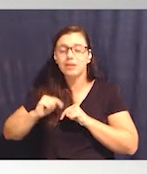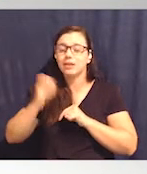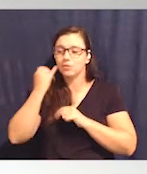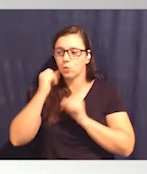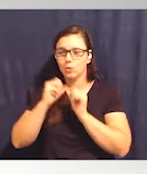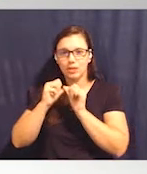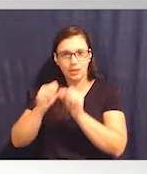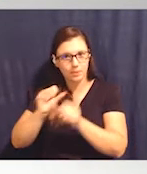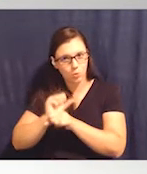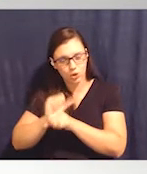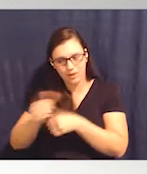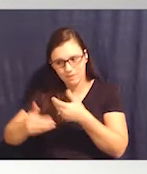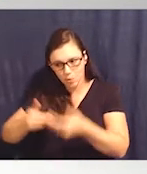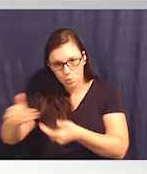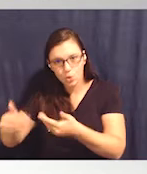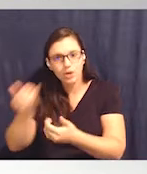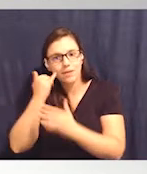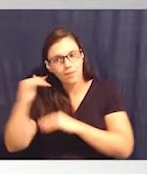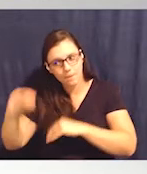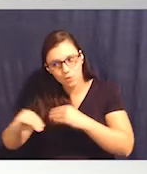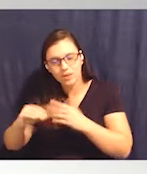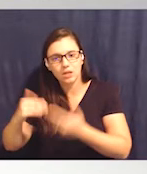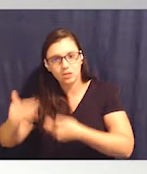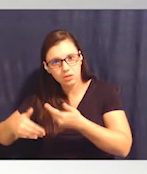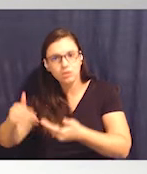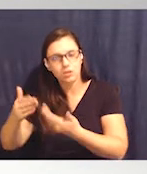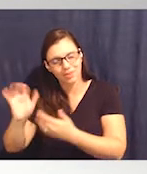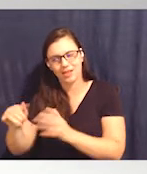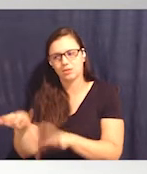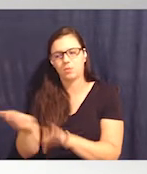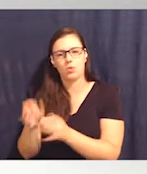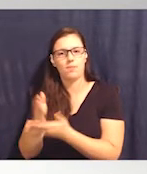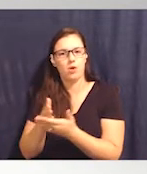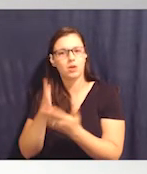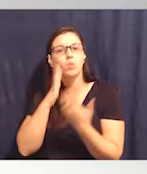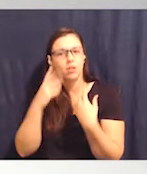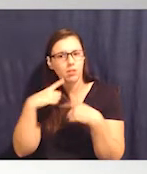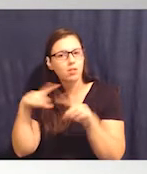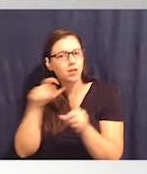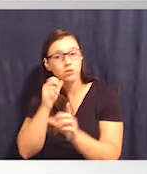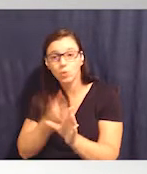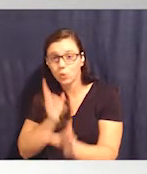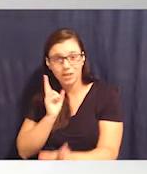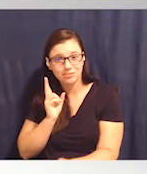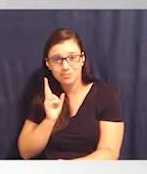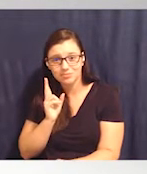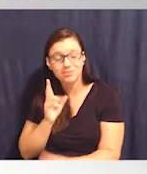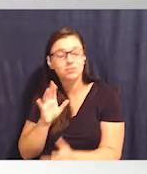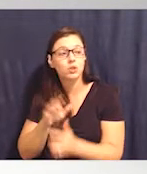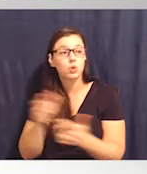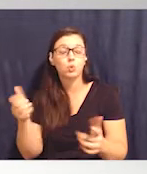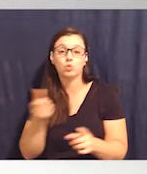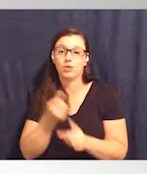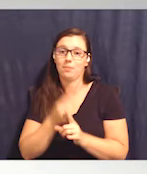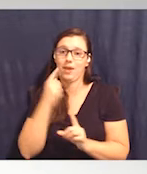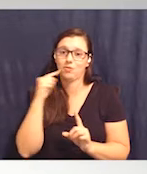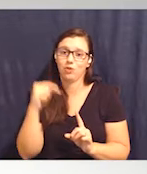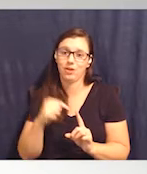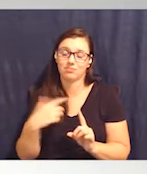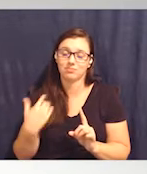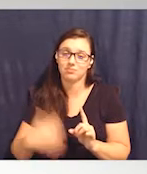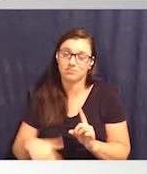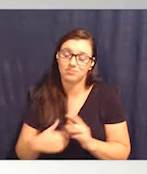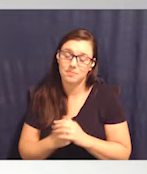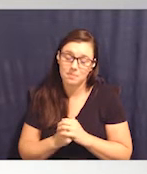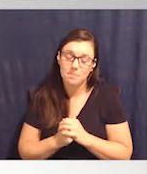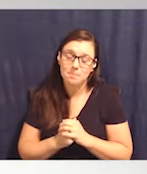important. You will eventually get there. Don't ever quit. That made a huge impact on him. So think about that with your